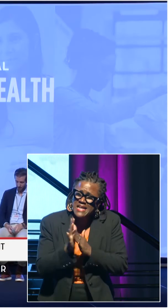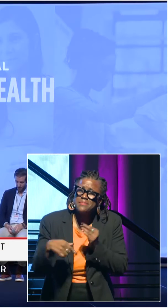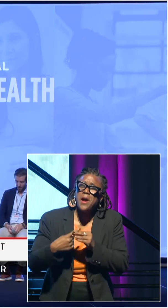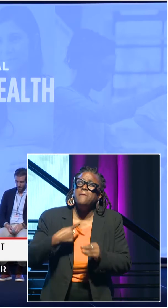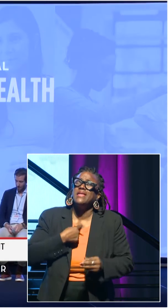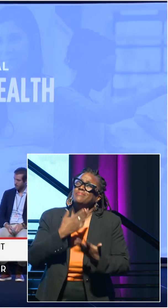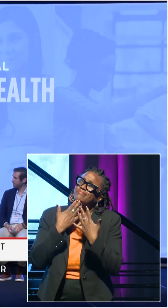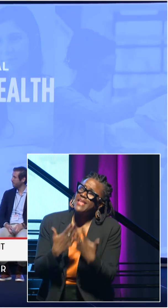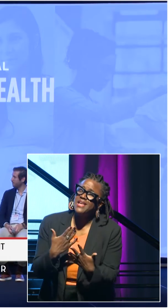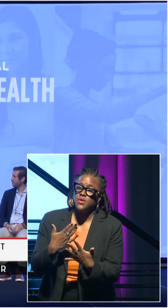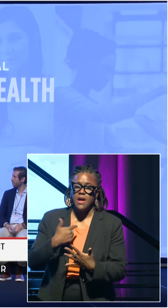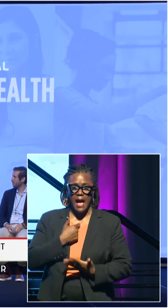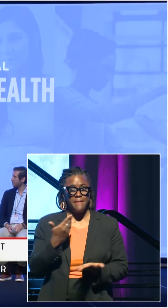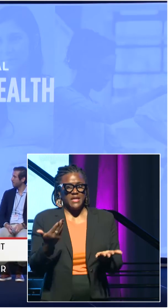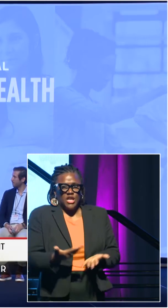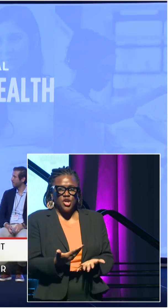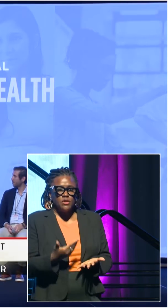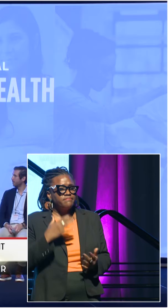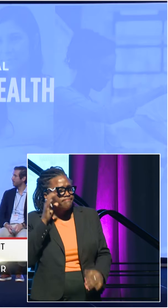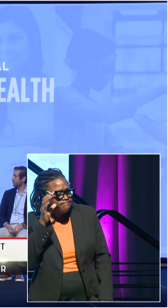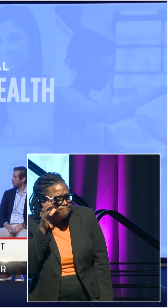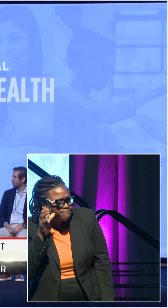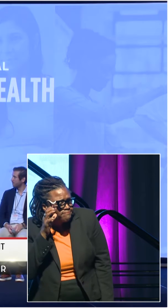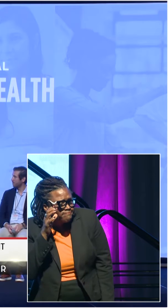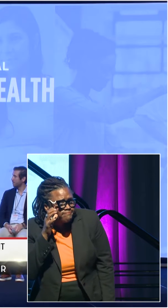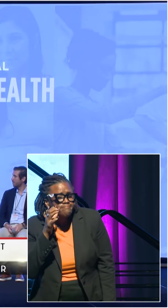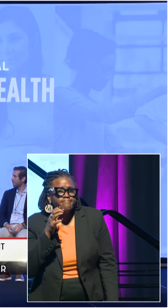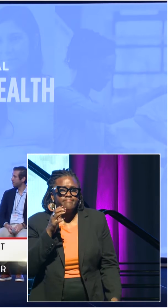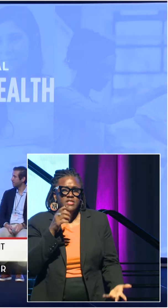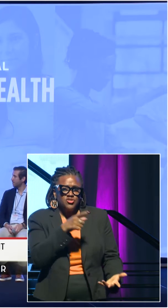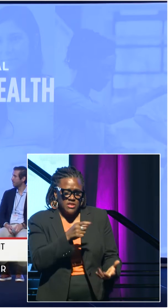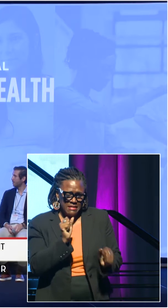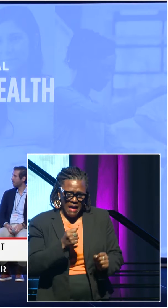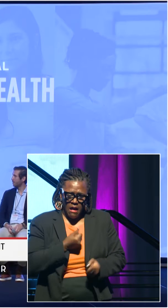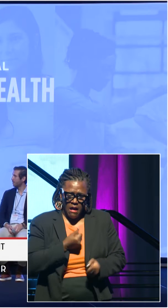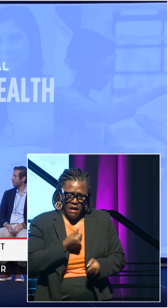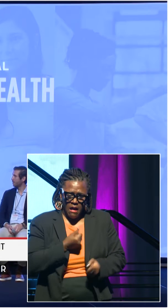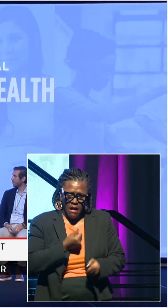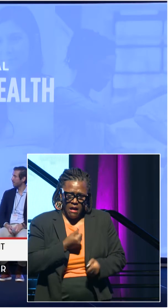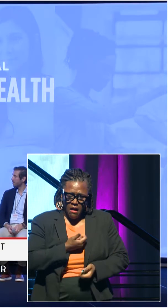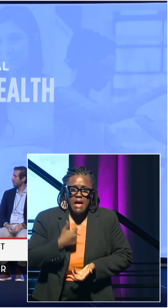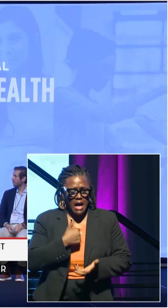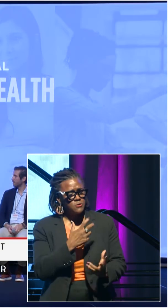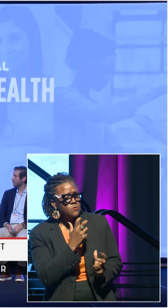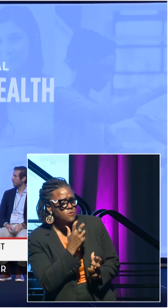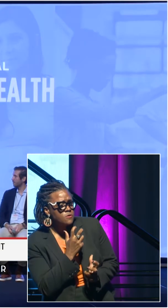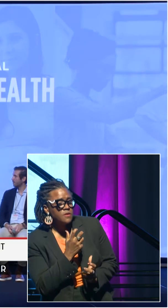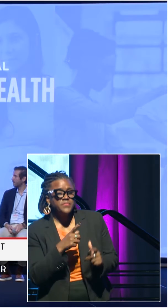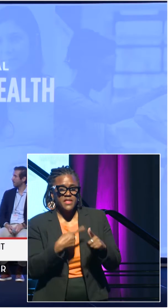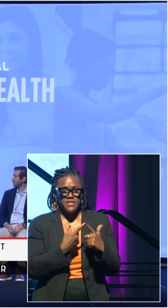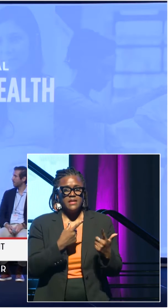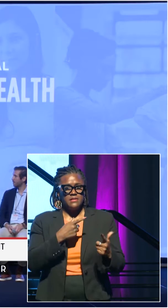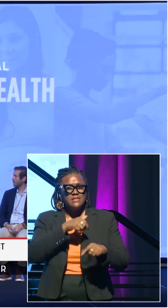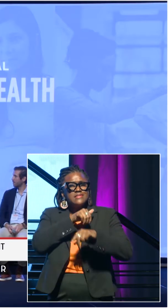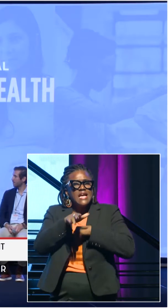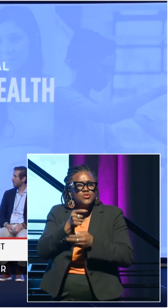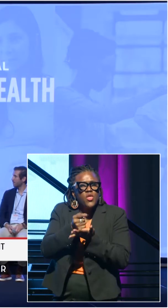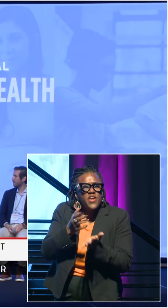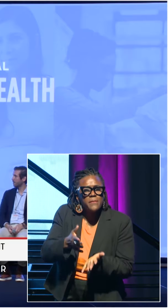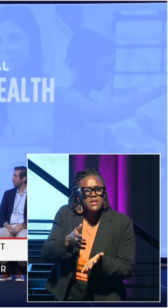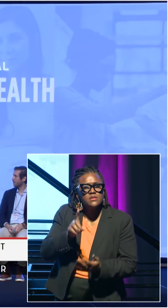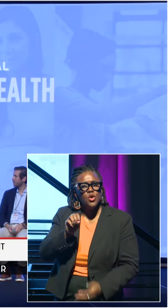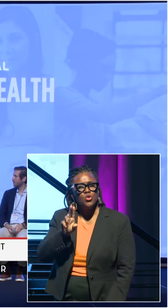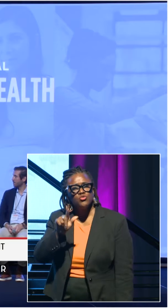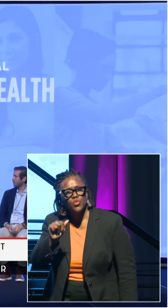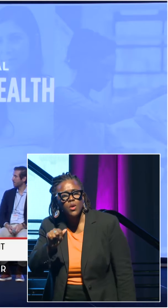I'm there and I'm able to be a listening ear, a sounding board for her. And then to also be able to send her to a therapist or to a doula or